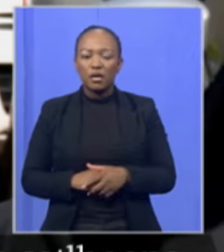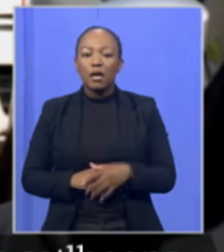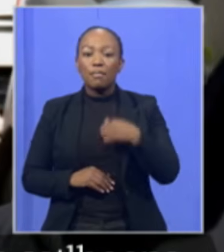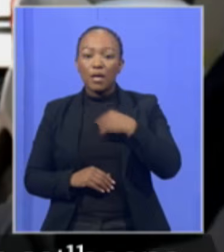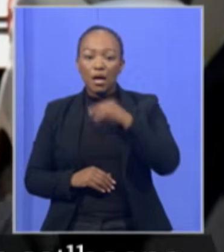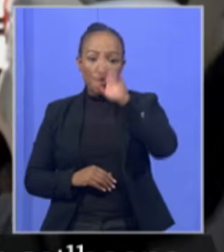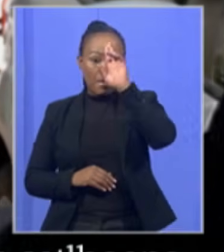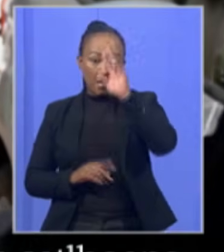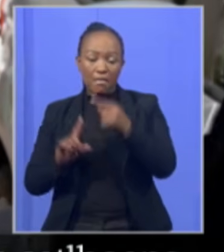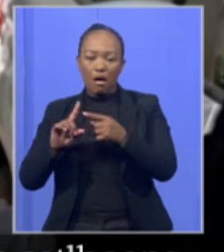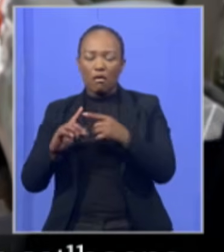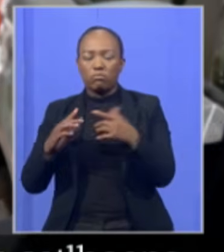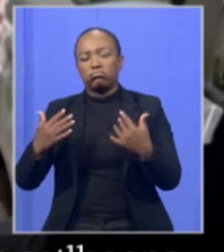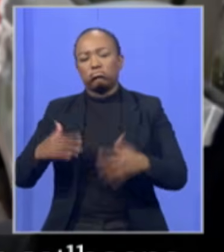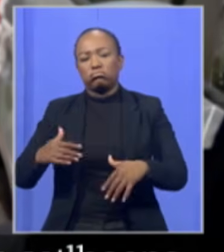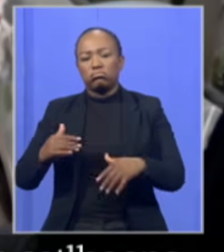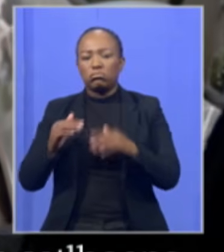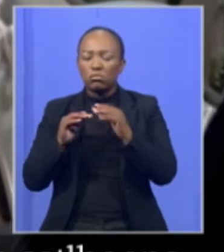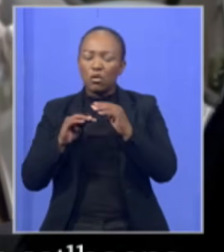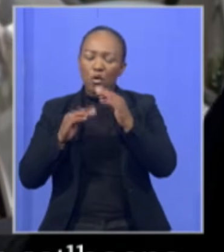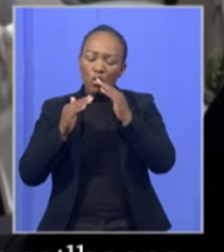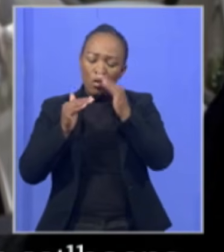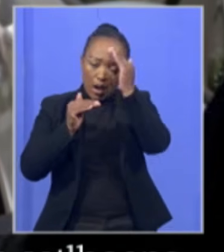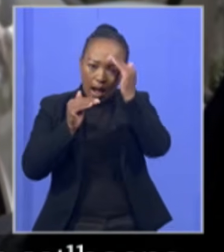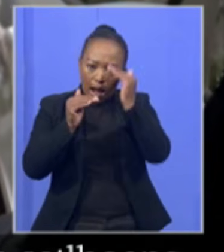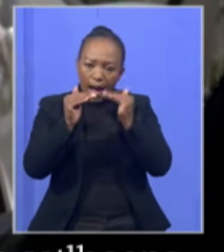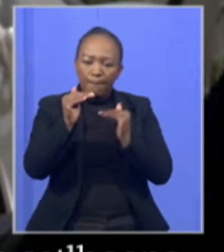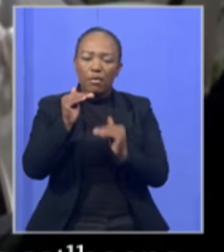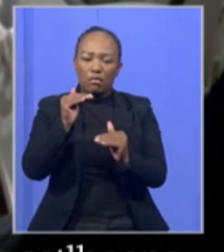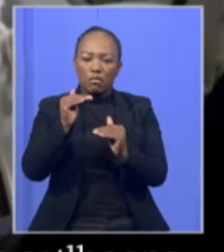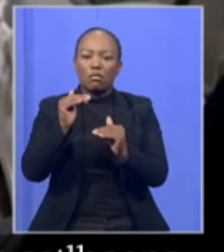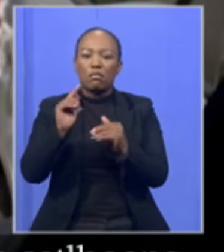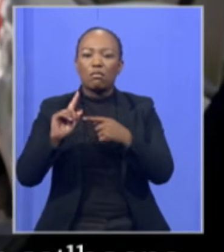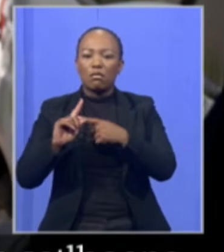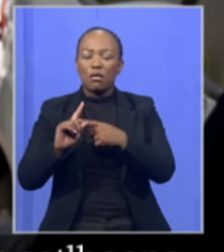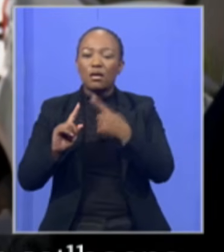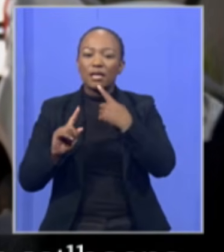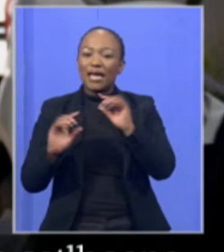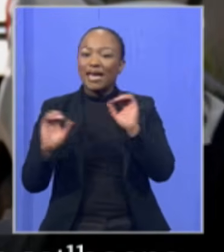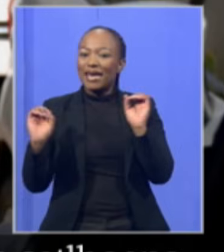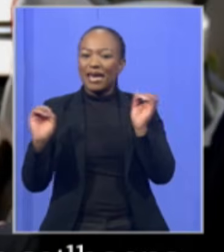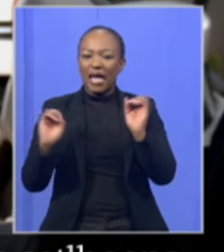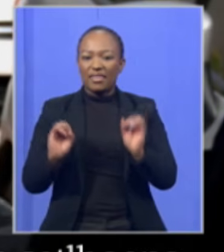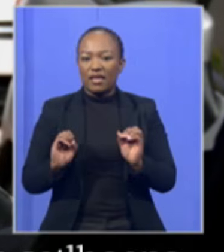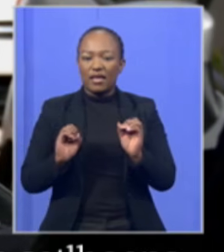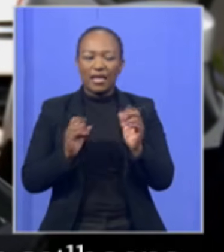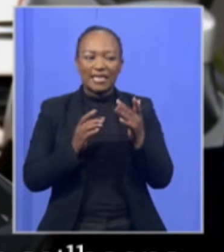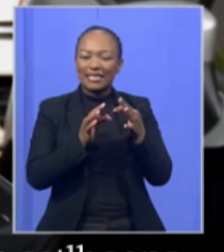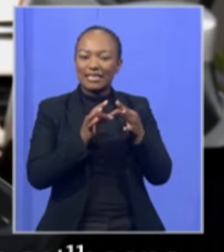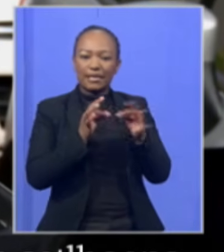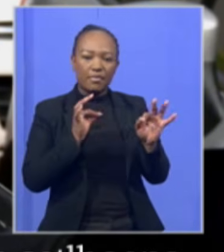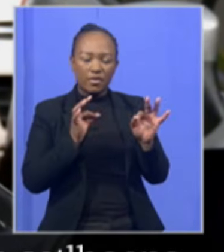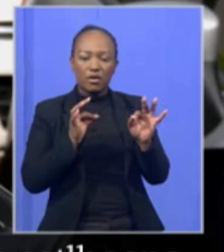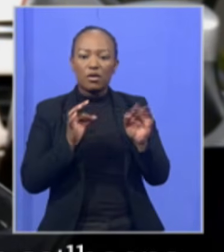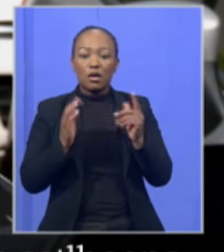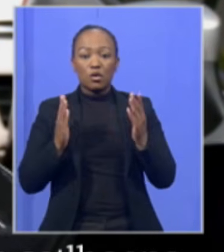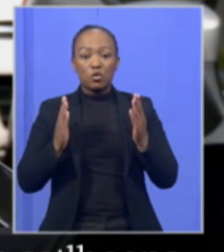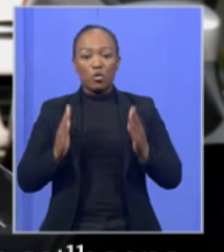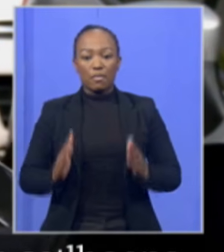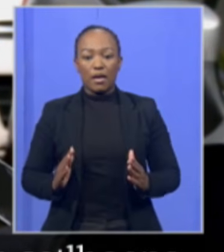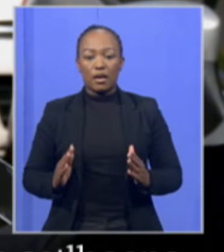his humility. He taught us, his flock, to say there is nothing being simple as being human and living